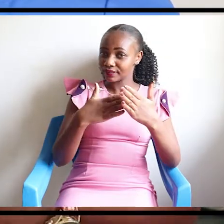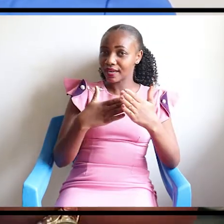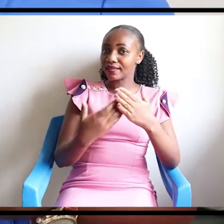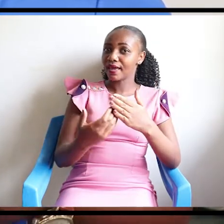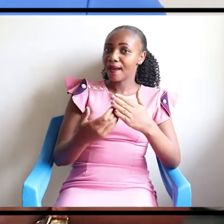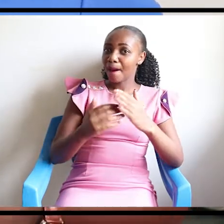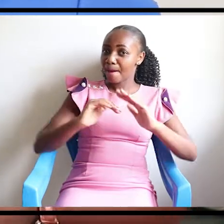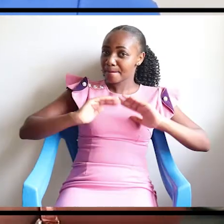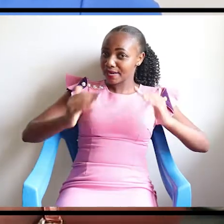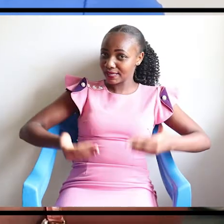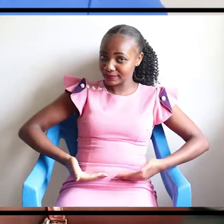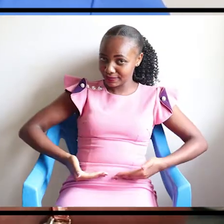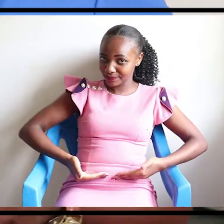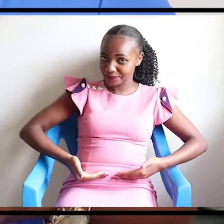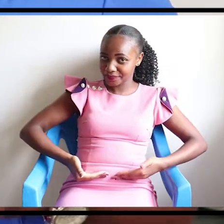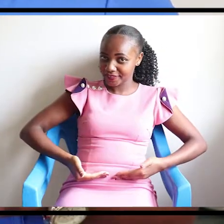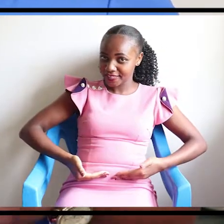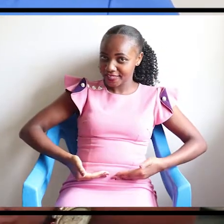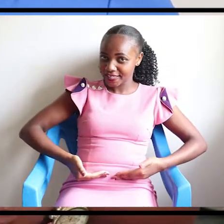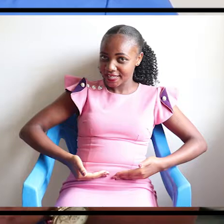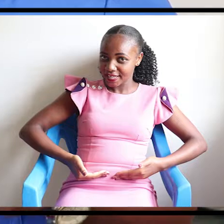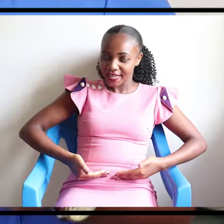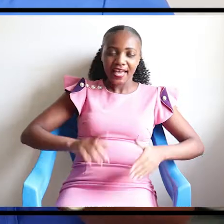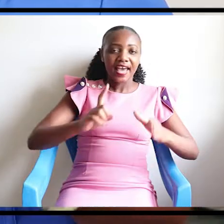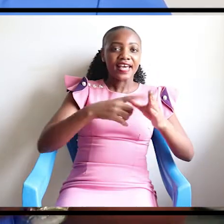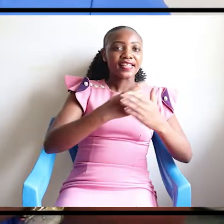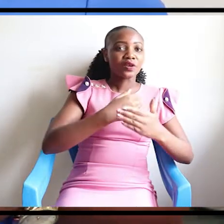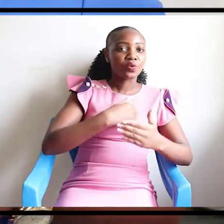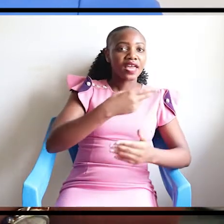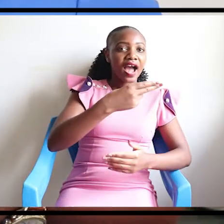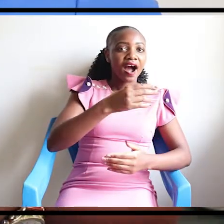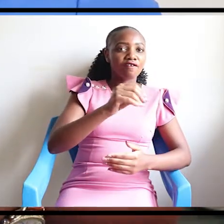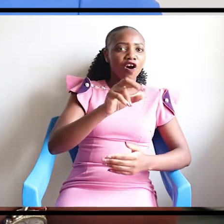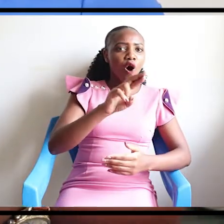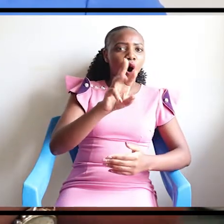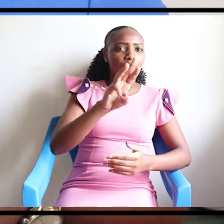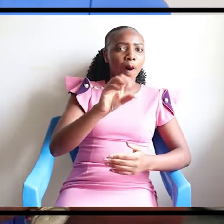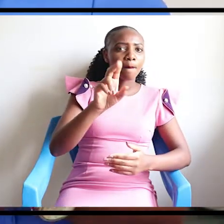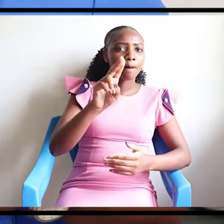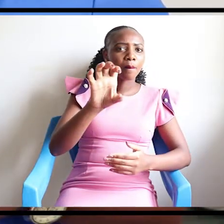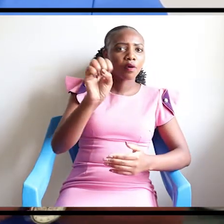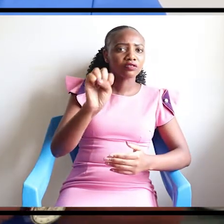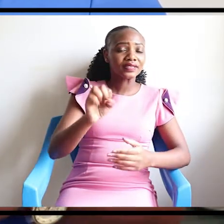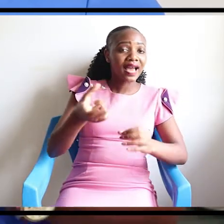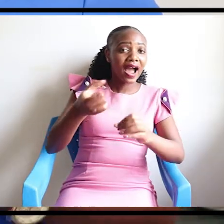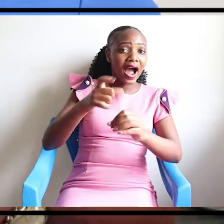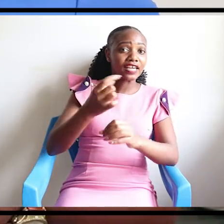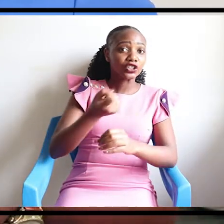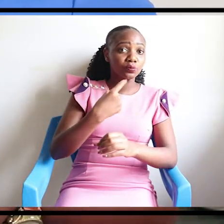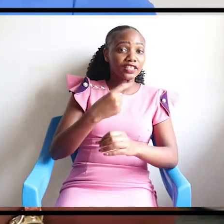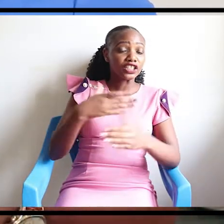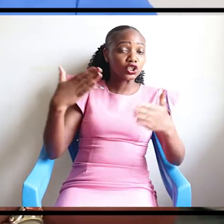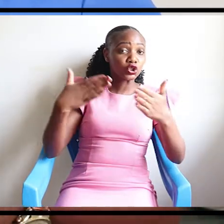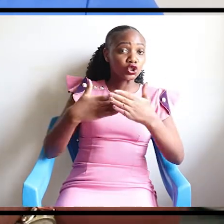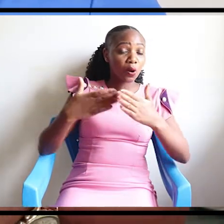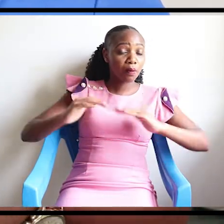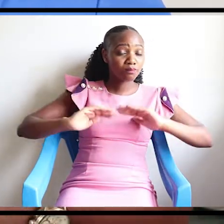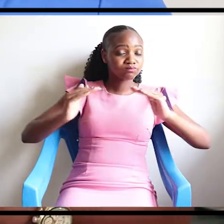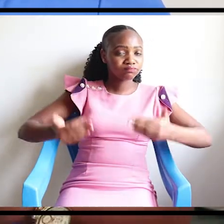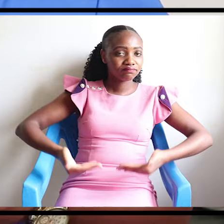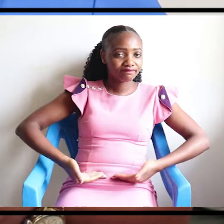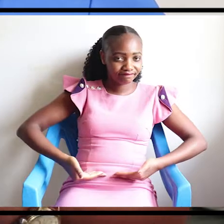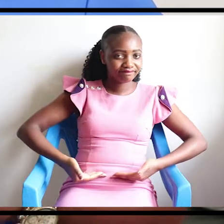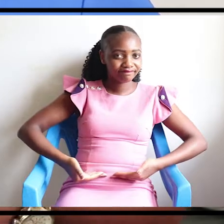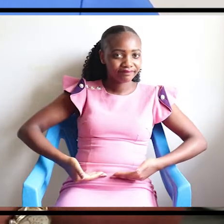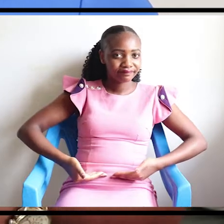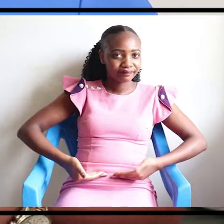When we talk of hormonal, there are hormones that are put into this medication to be able to stop pregnancy. And